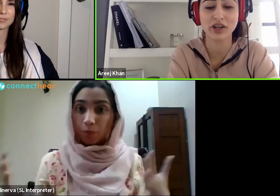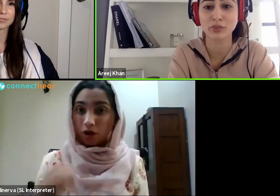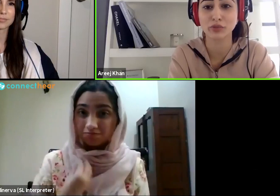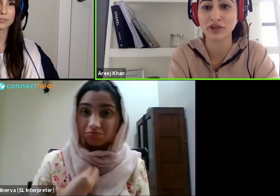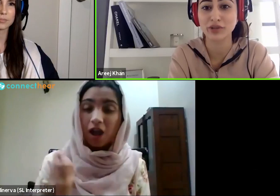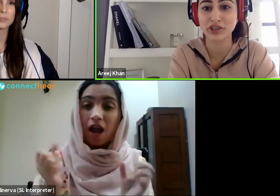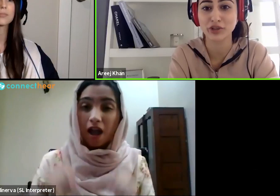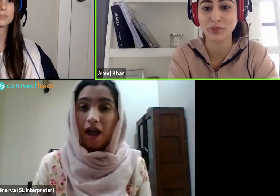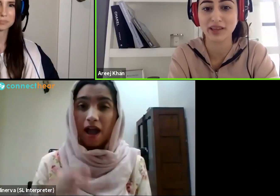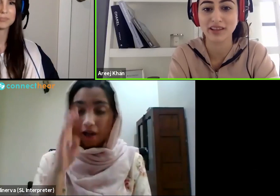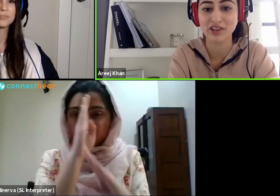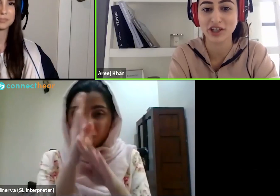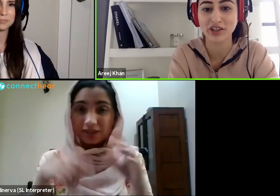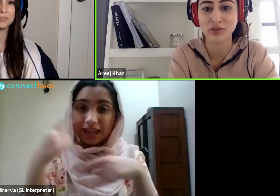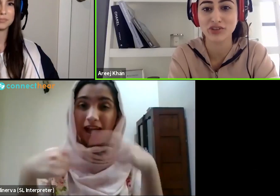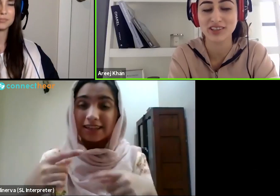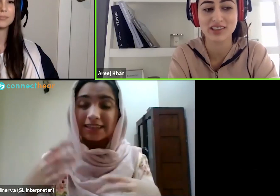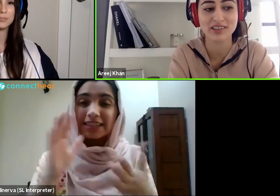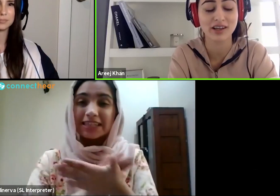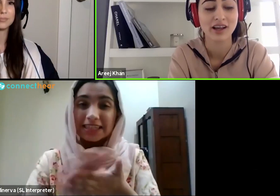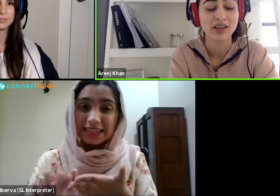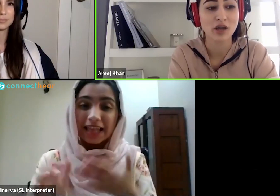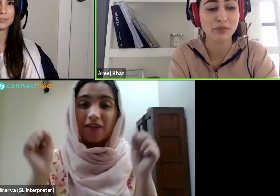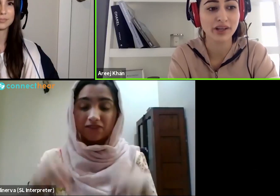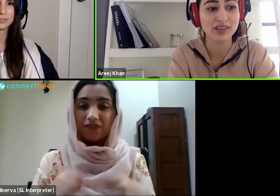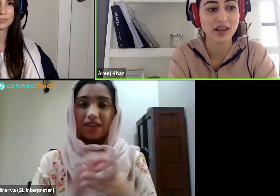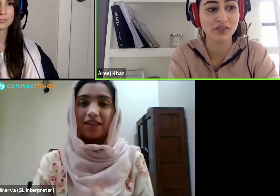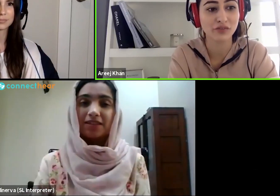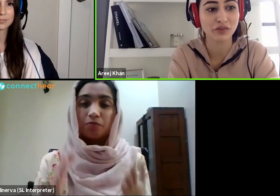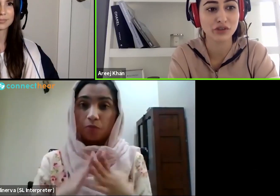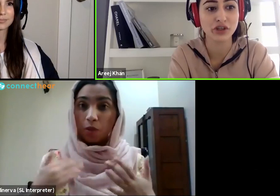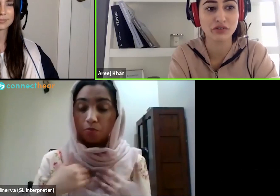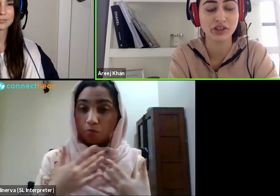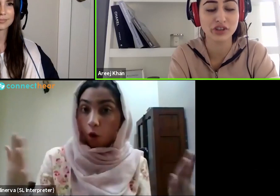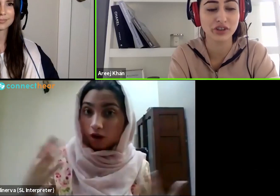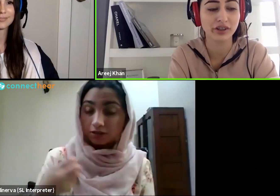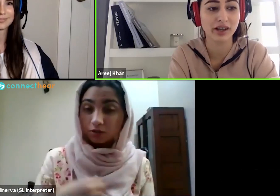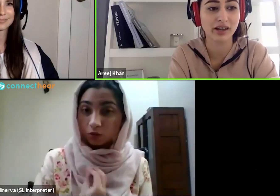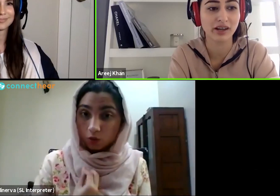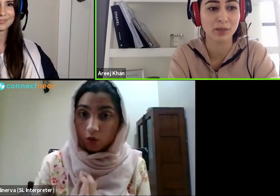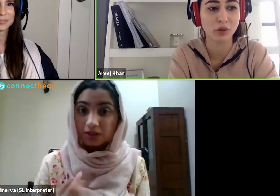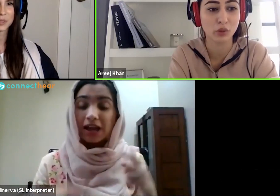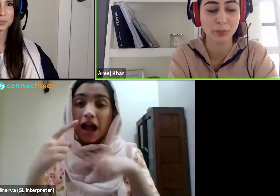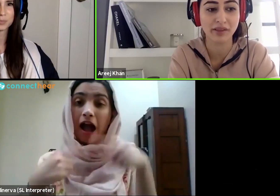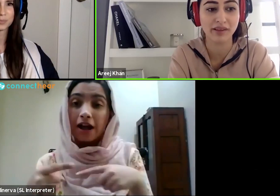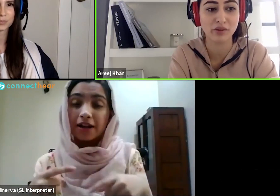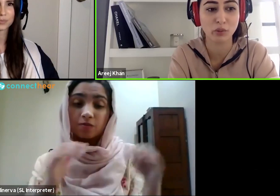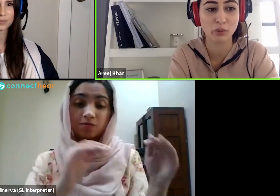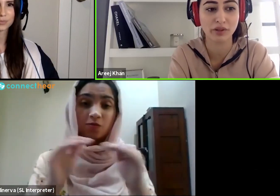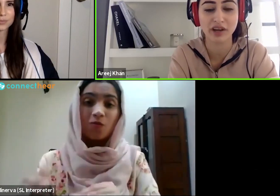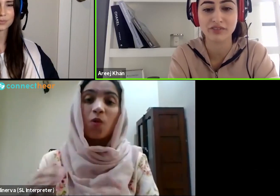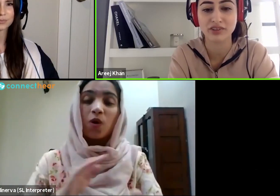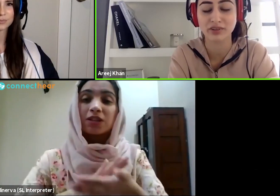really starting to build a foundation on making that change, which is fantastic. So I'm really excited for the future generation, and I'm hoping that